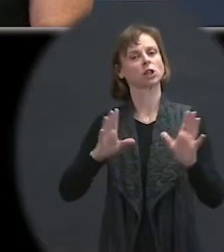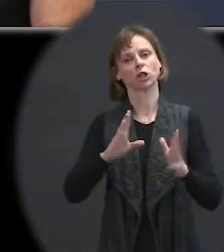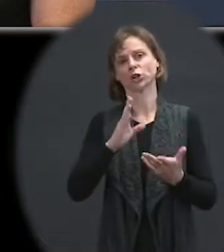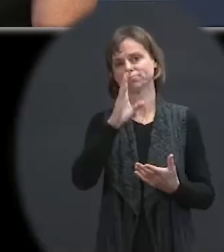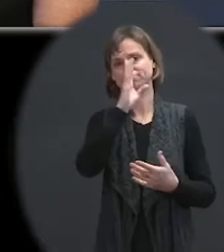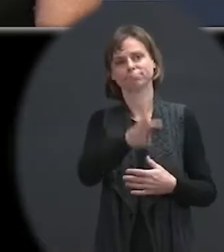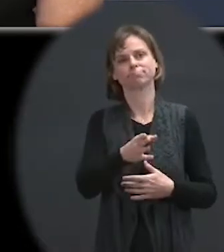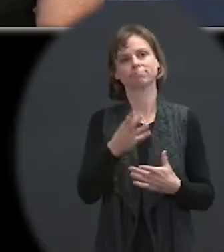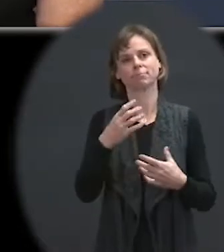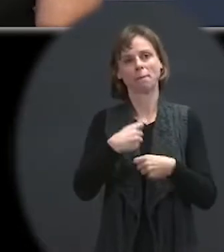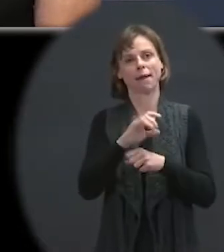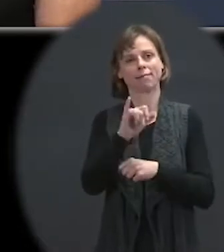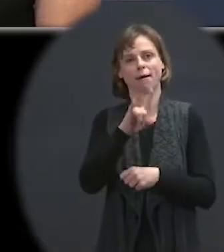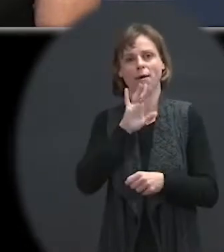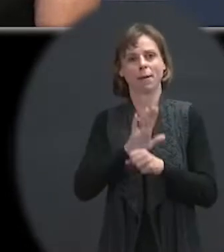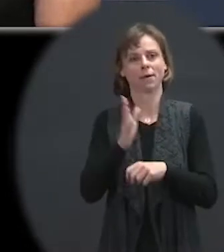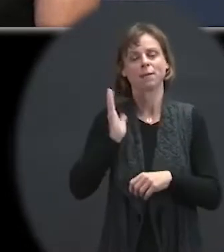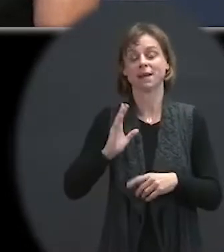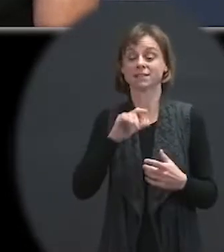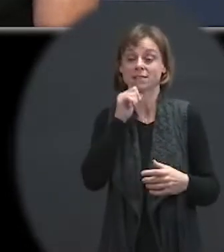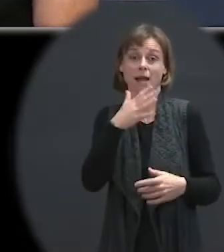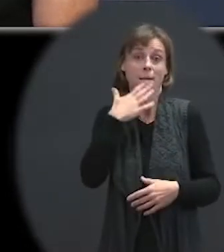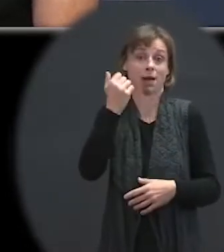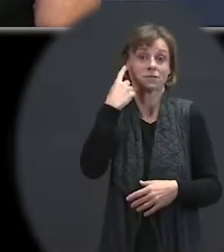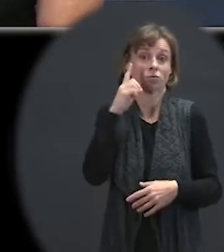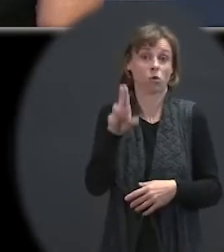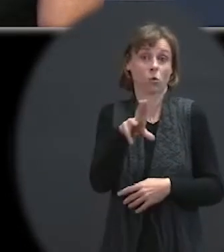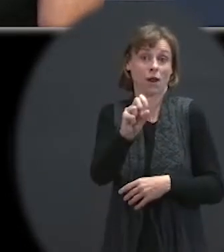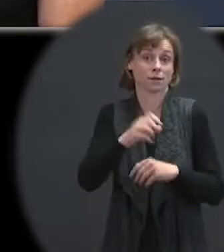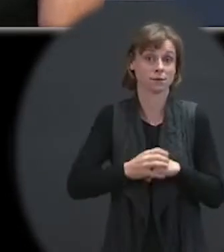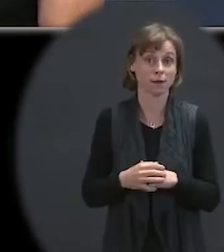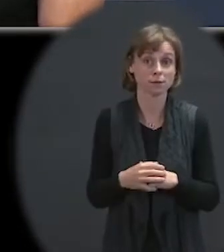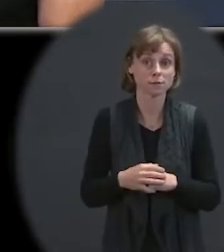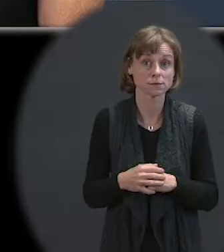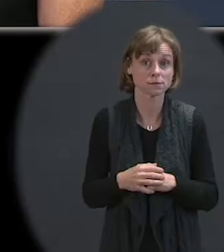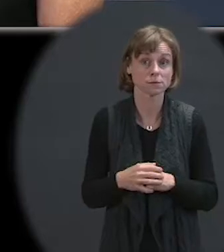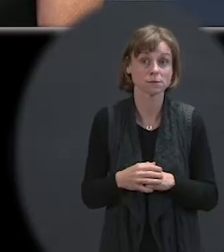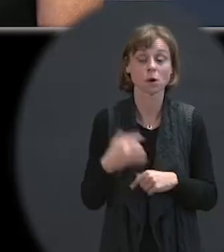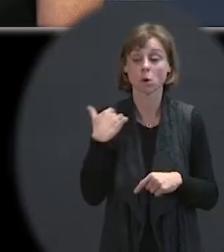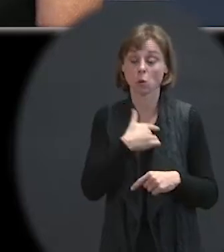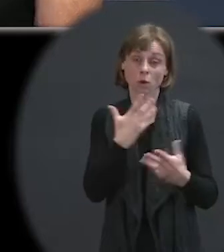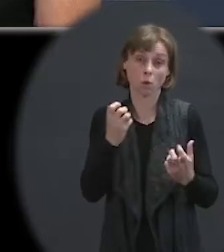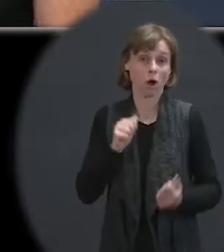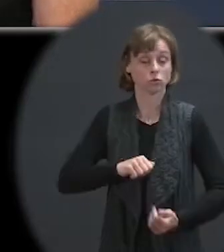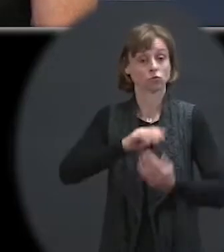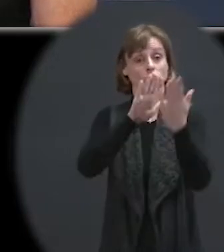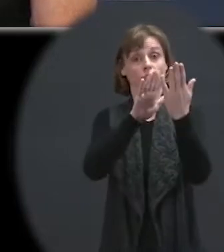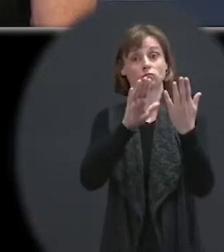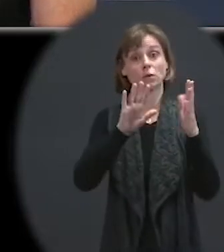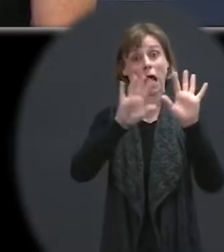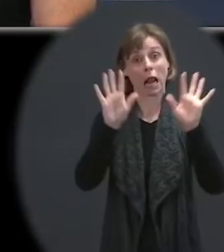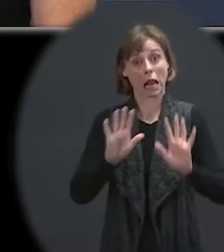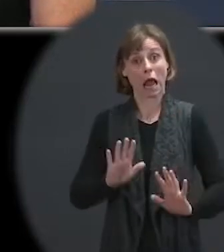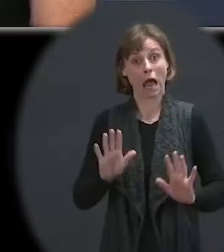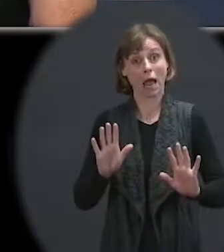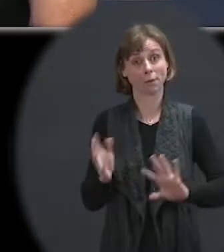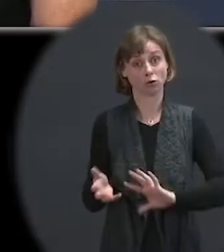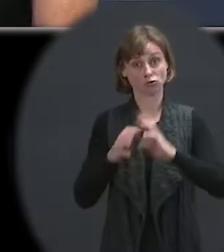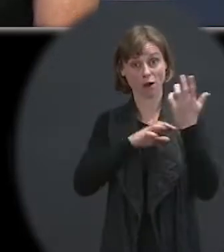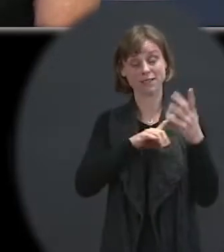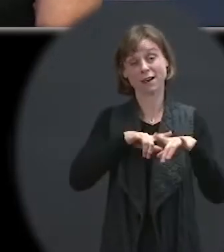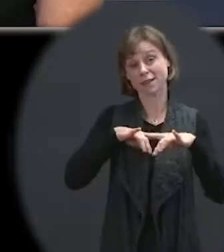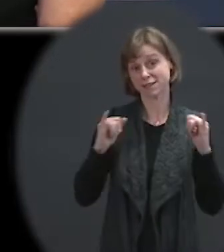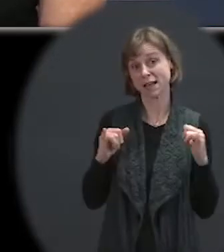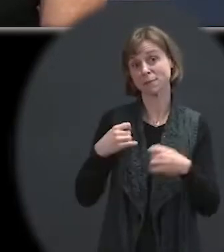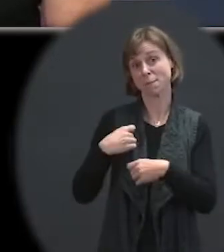it's not in the interest of the United States, and that we want to try to address our climate crisis while also creating